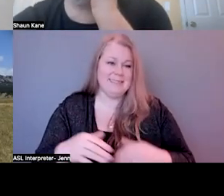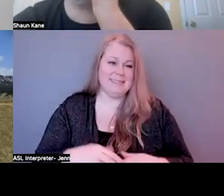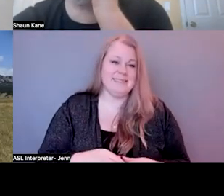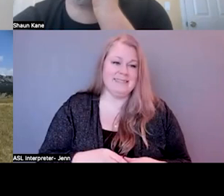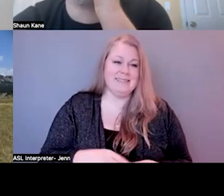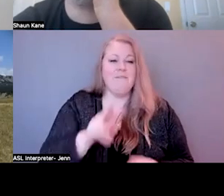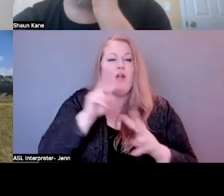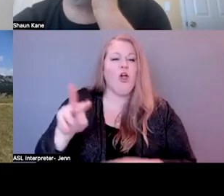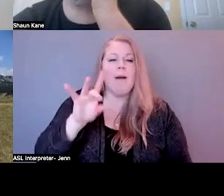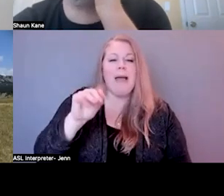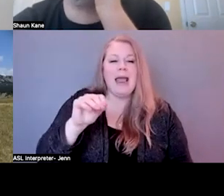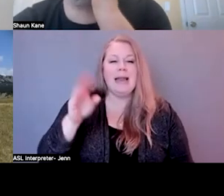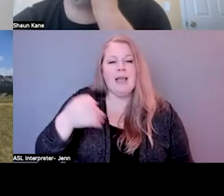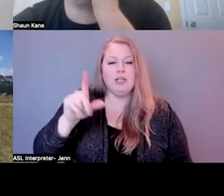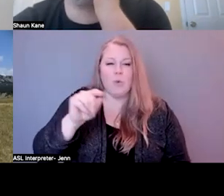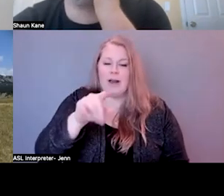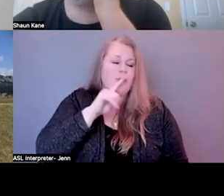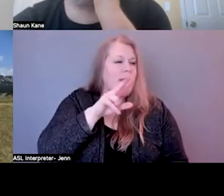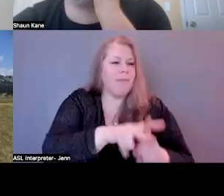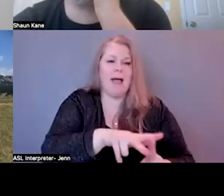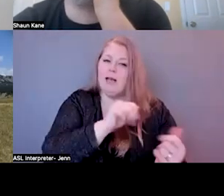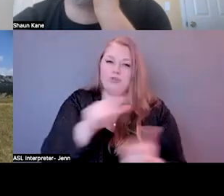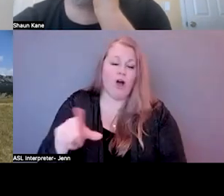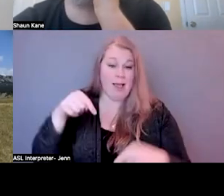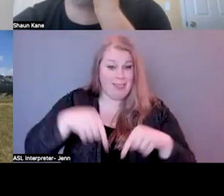Look up 80-20, it just applies all over the place, and it really does here.